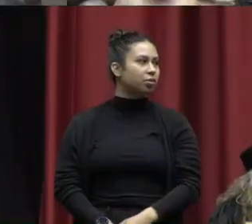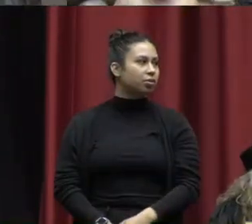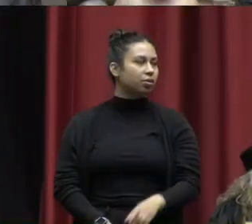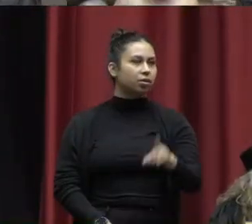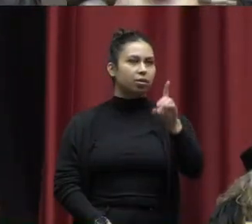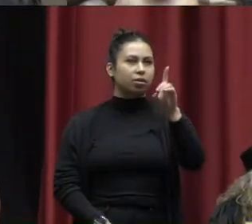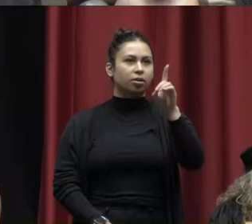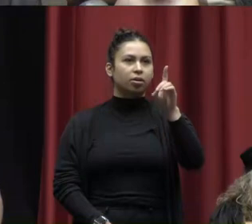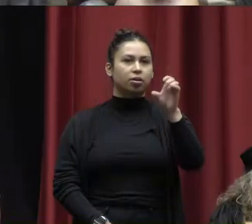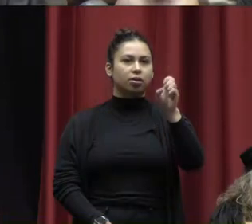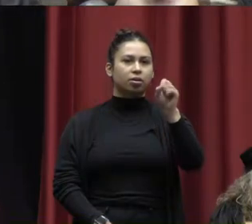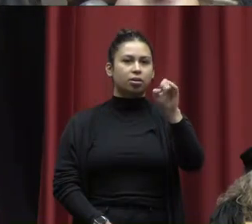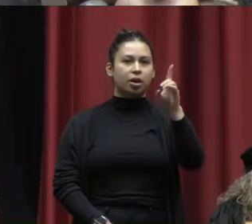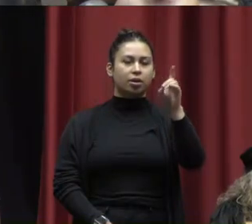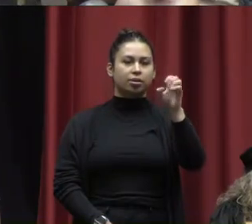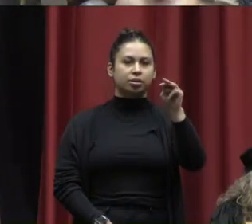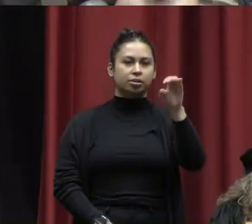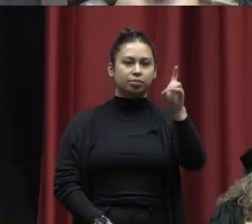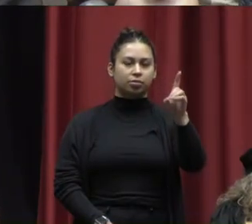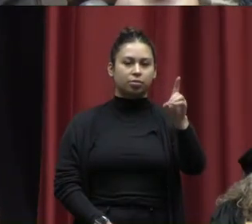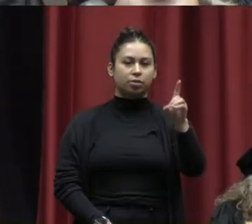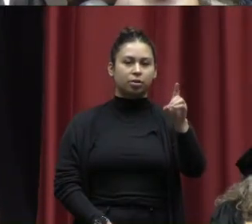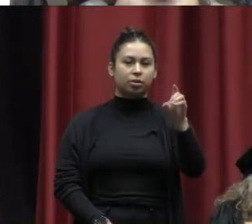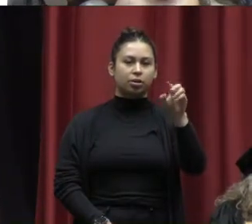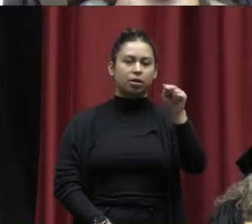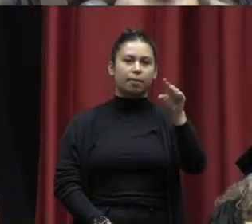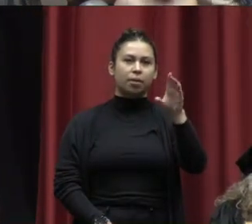Desmond McDermott.